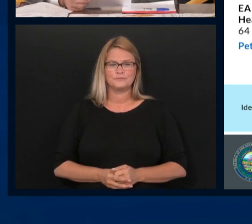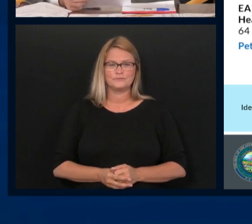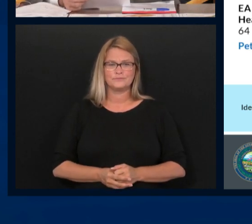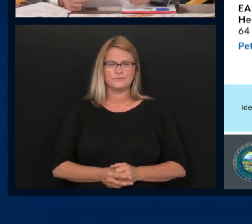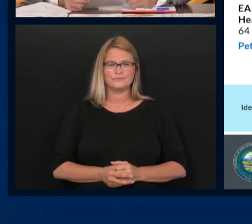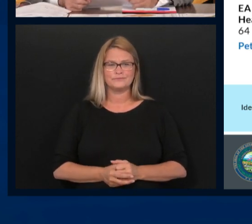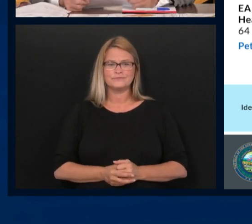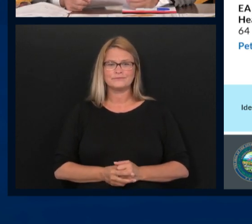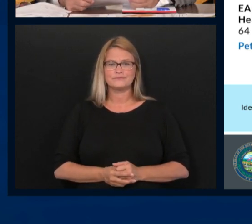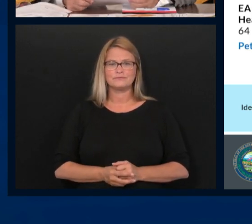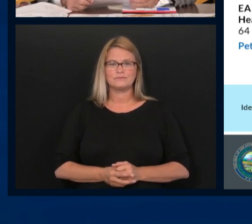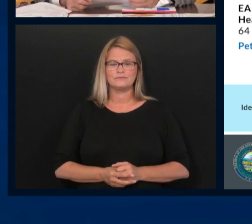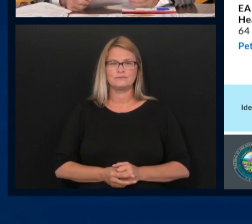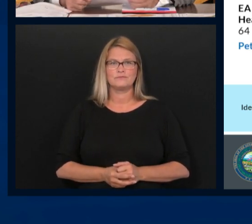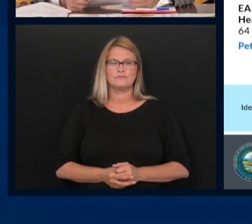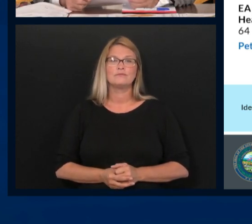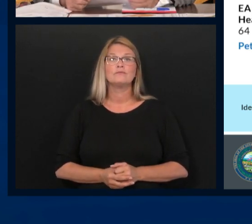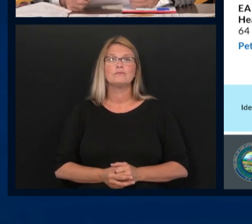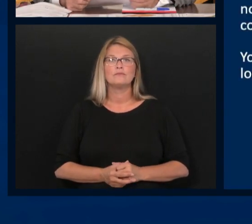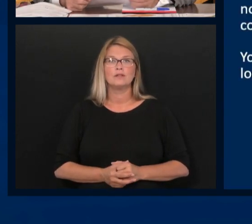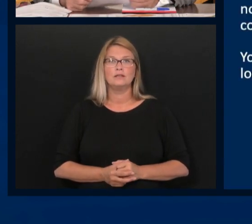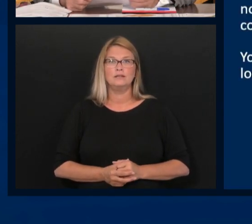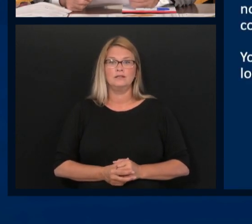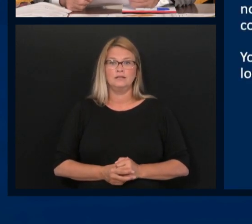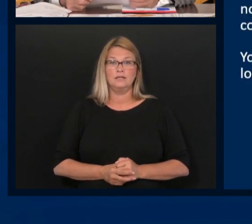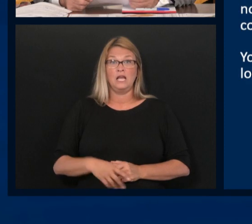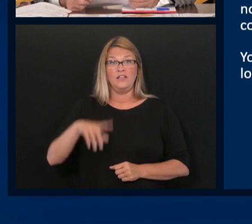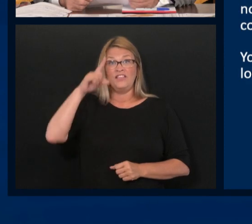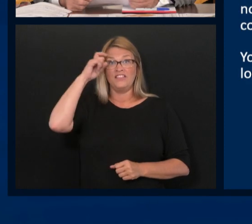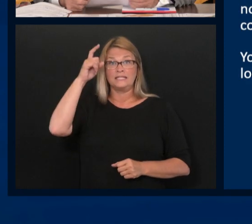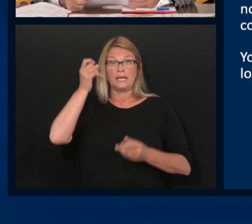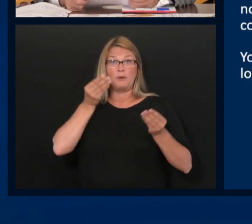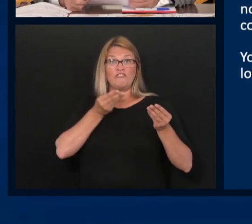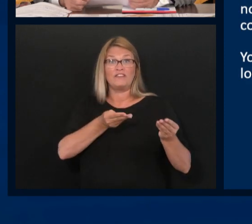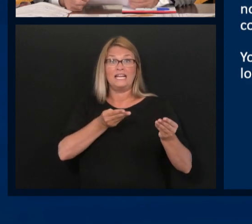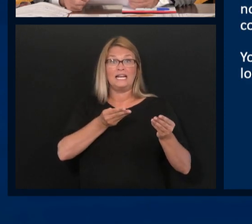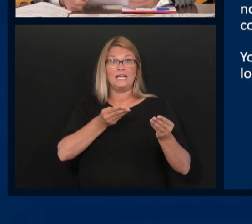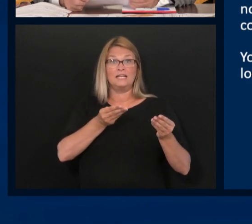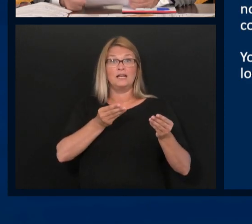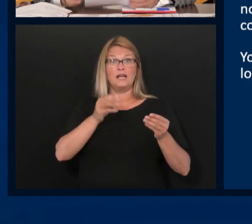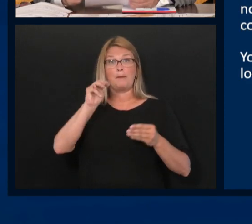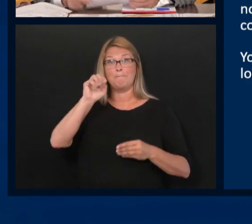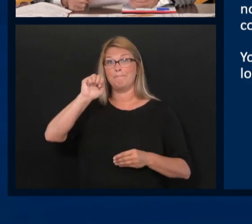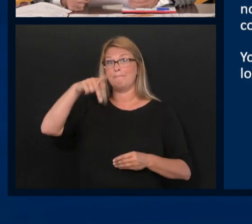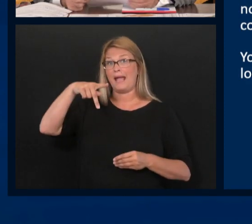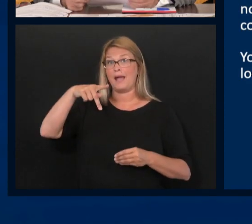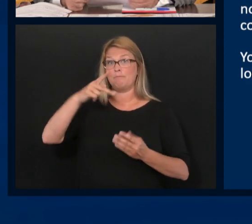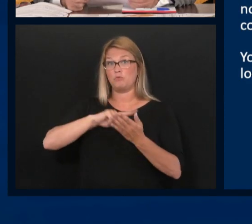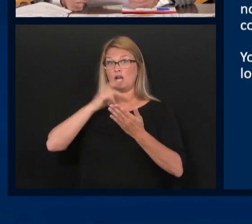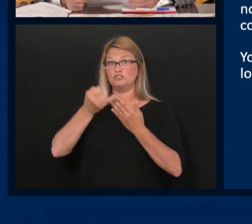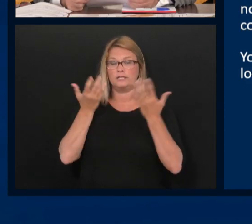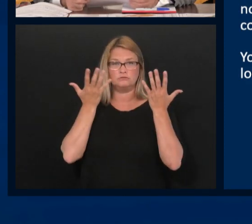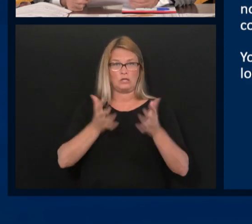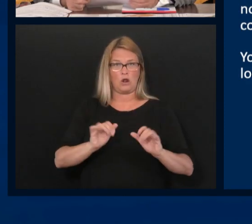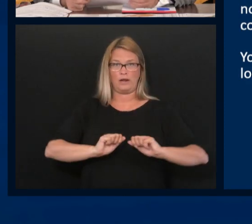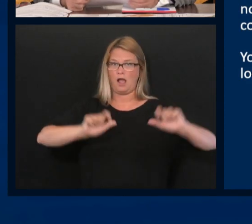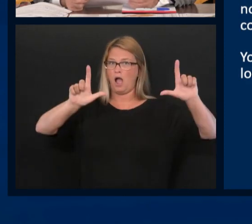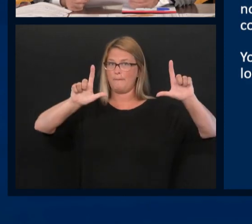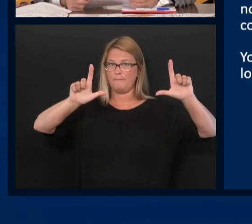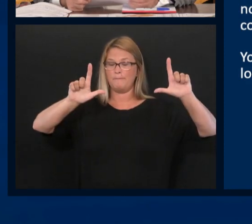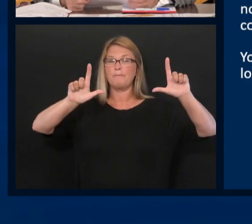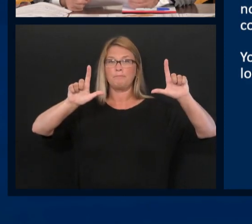2 more things real quick. Our summer feeding map project announcement is up. Now we